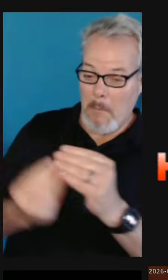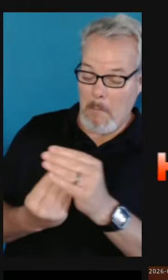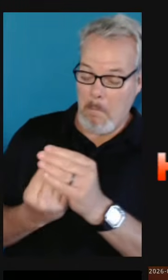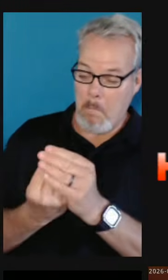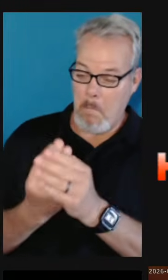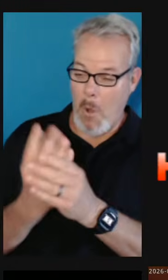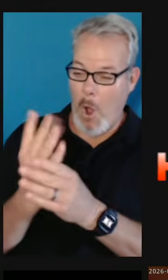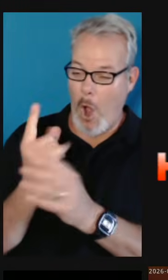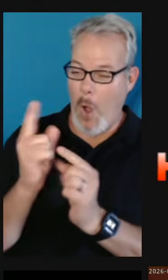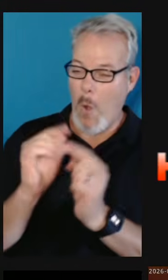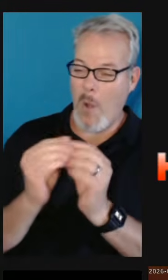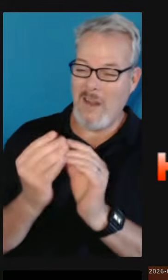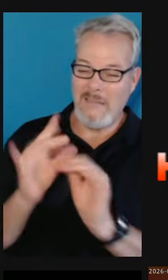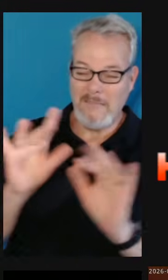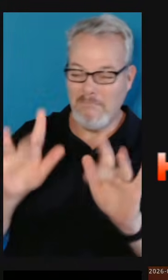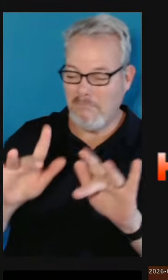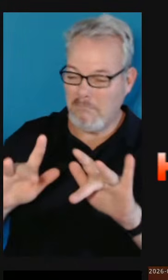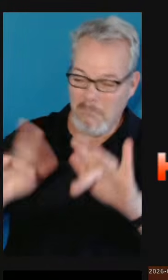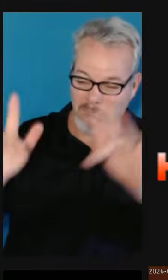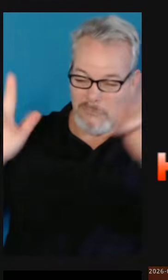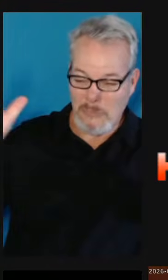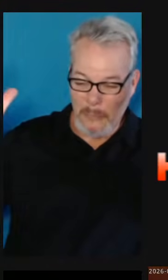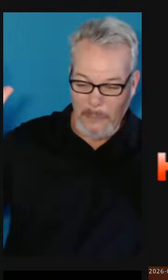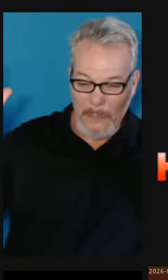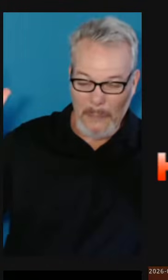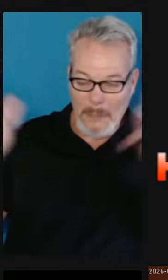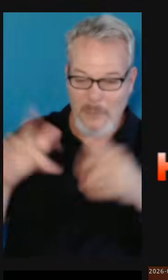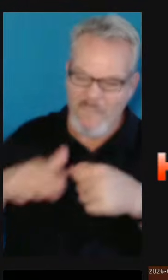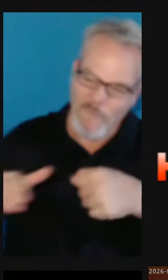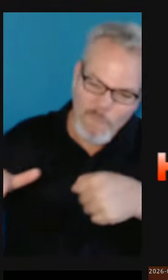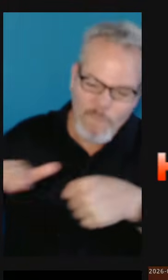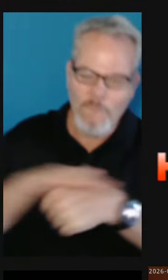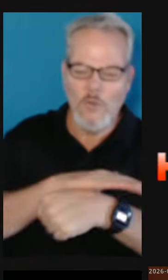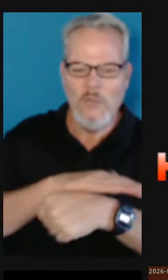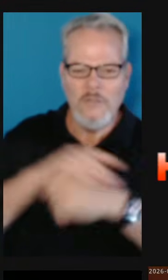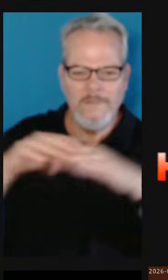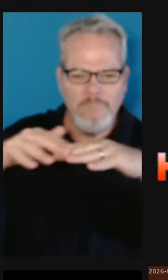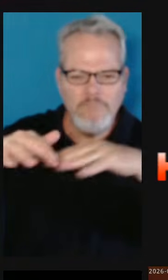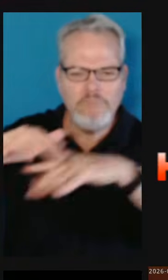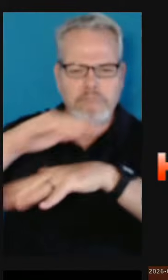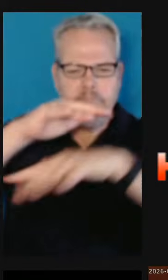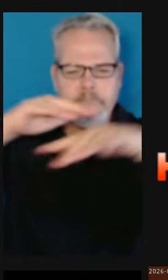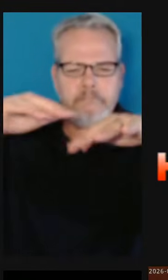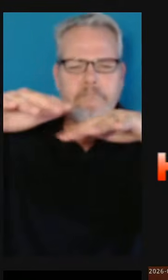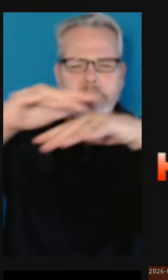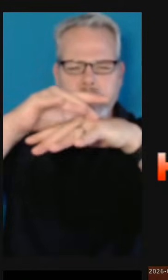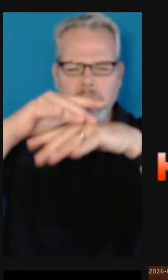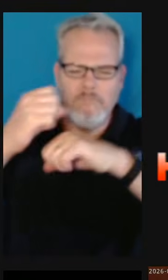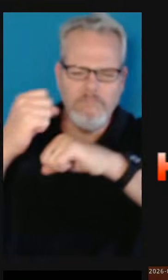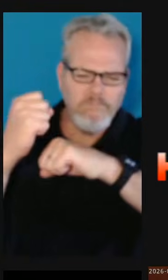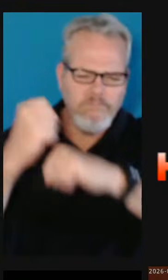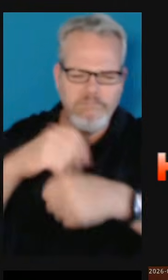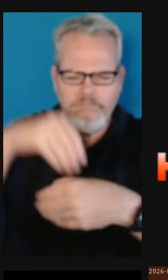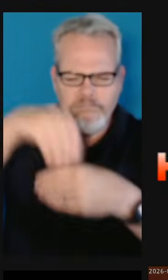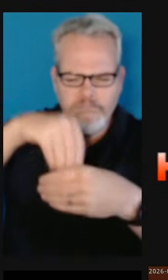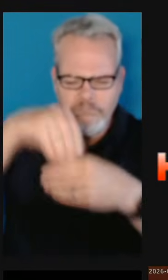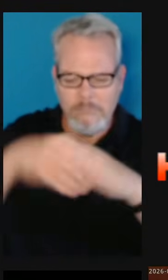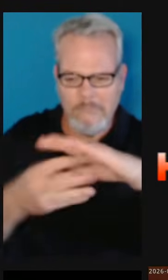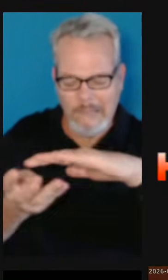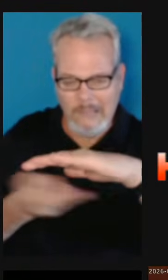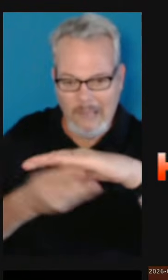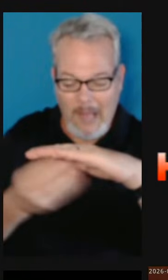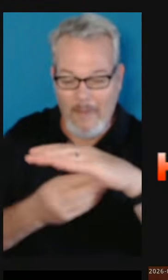of magma-poor, gas-rich lava that very briefly shot,